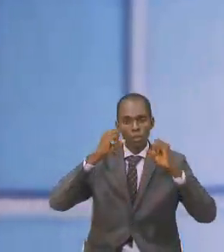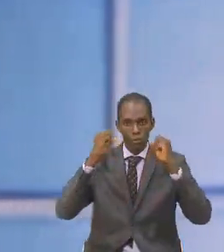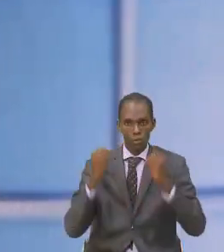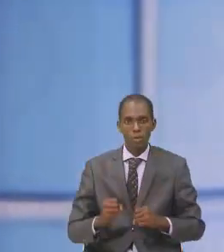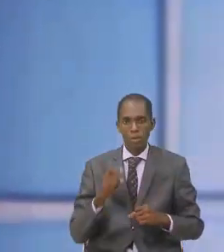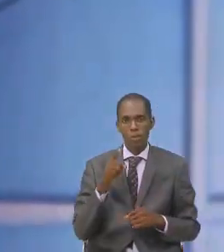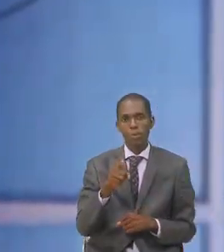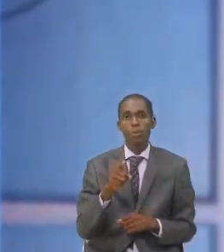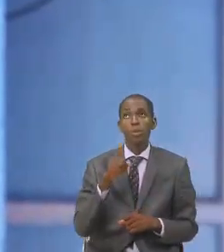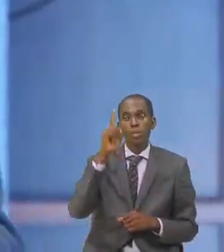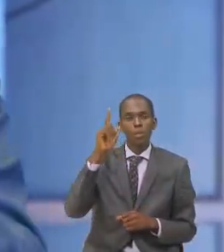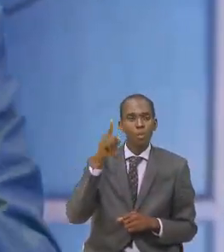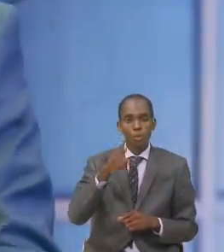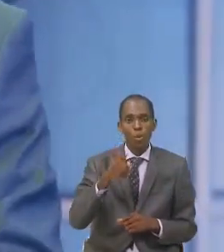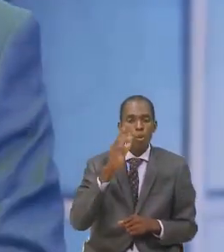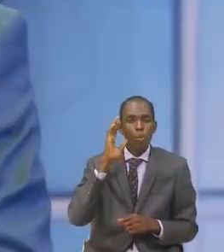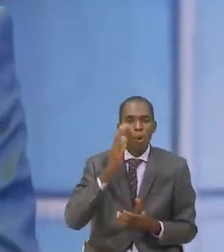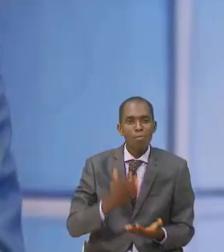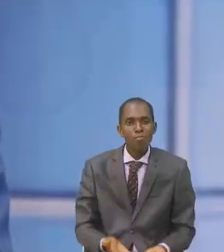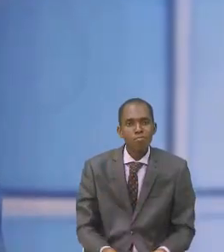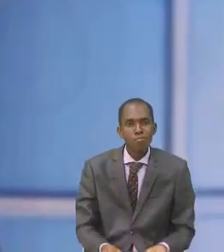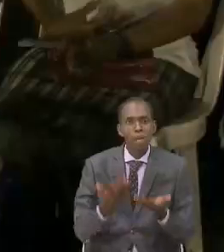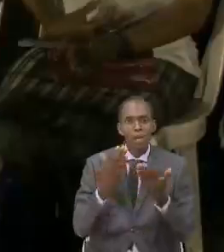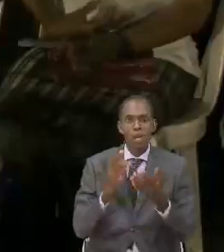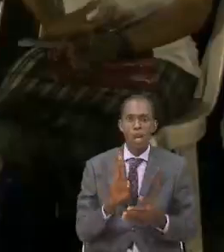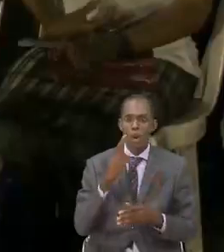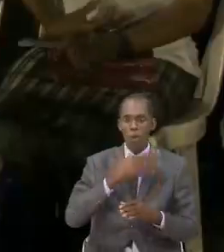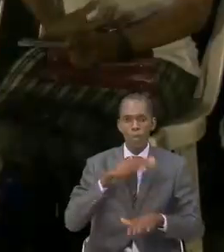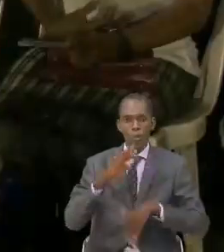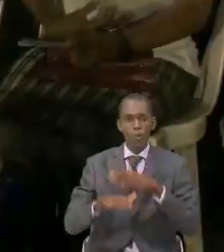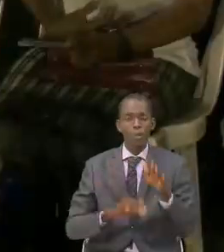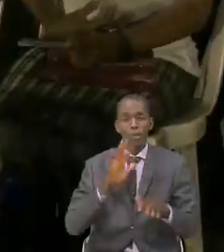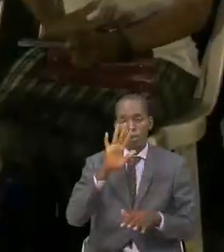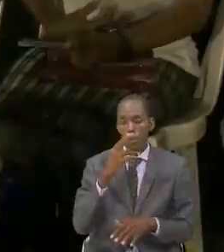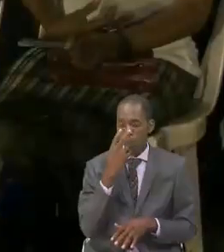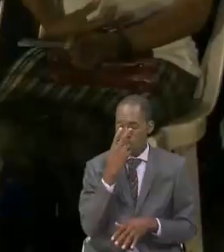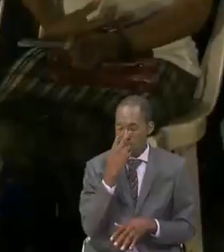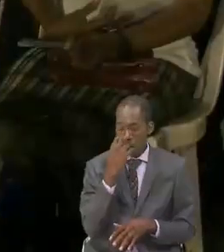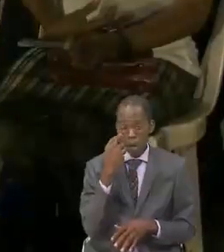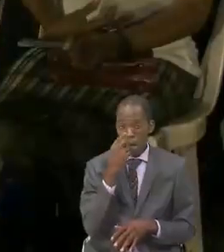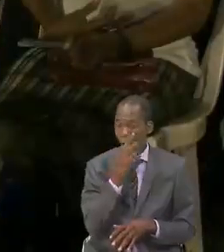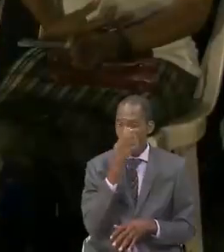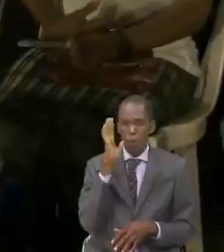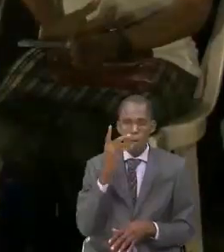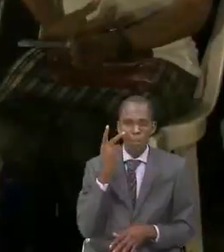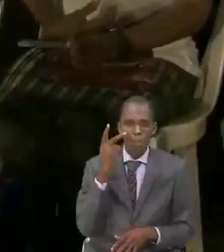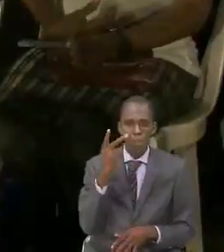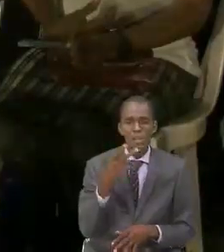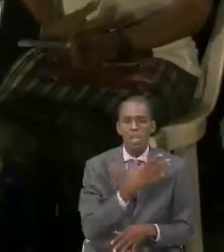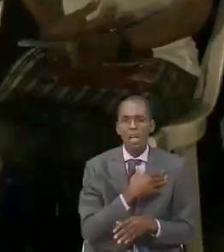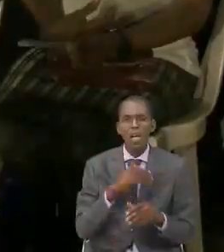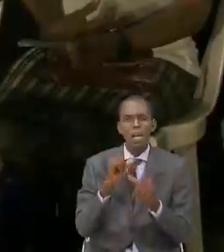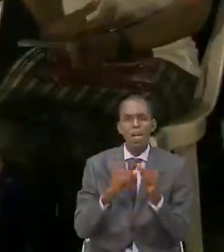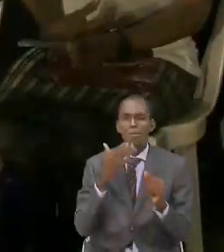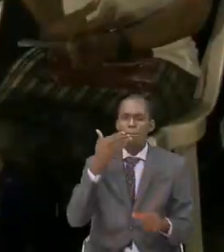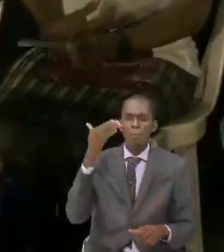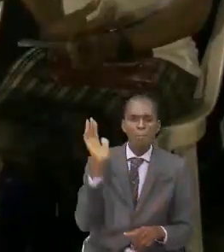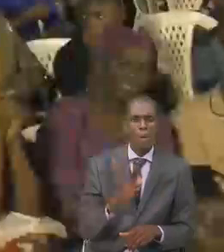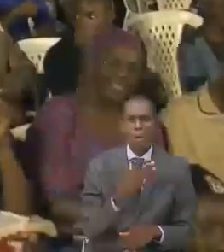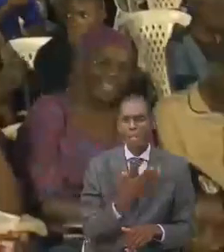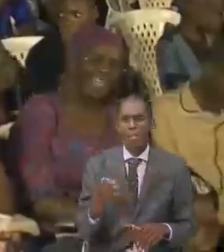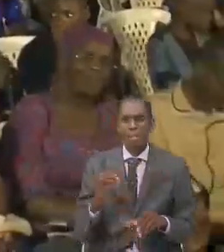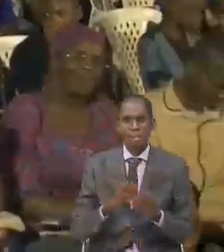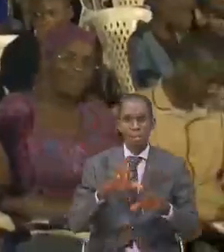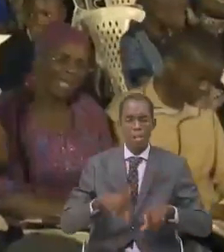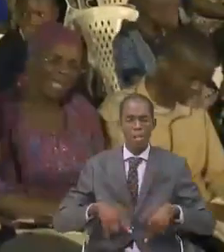with the Lord, he will strengthen thee. You will rise up and walk. Your blind eyes will